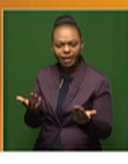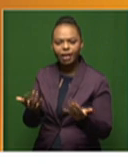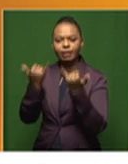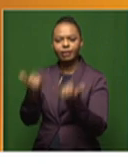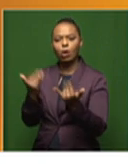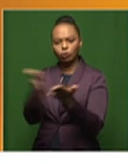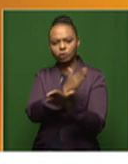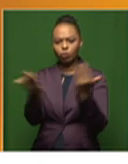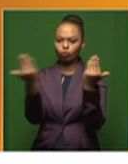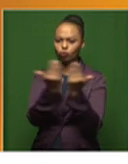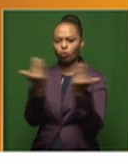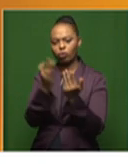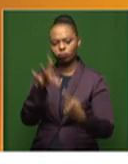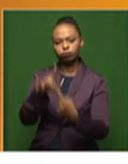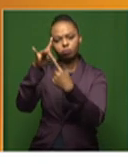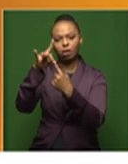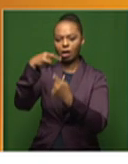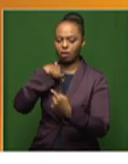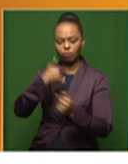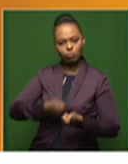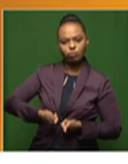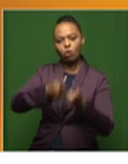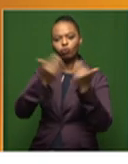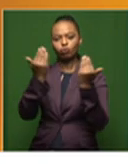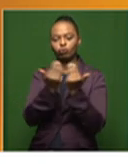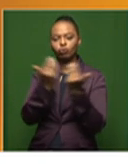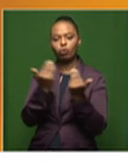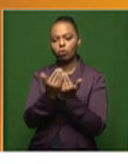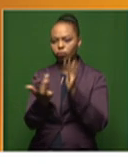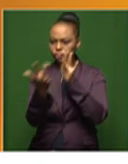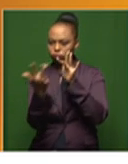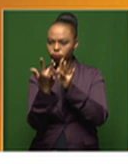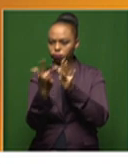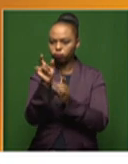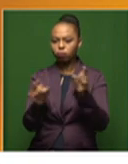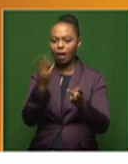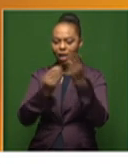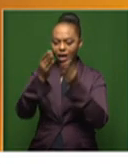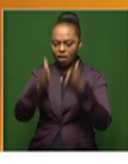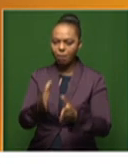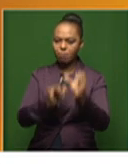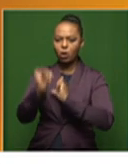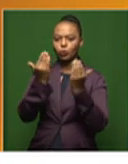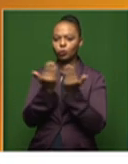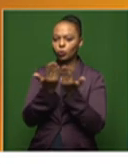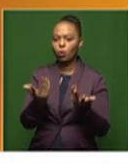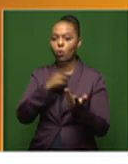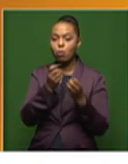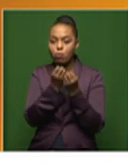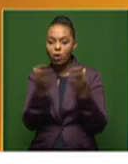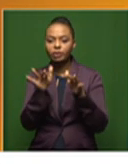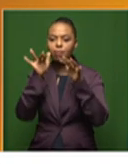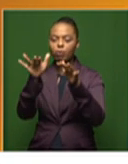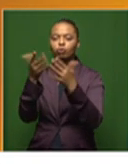are schools who have chosen to return to class for contact learning, but mostly public schools seem to have